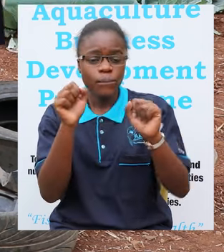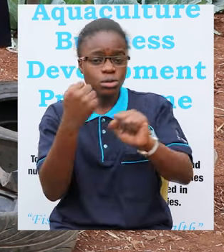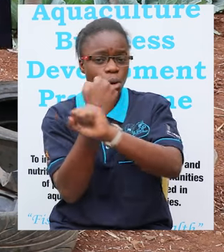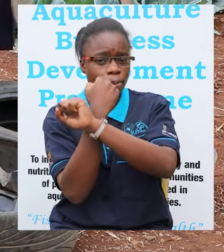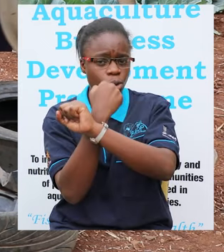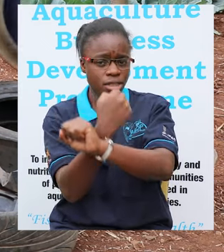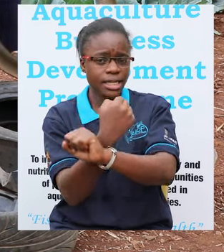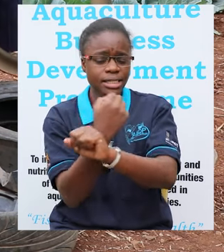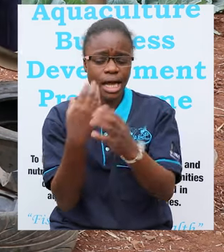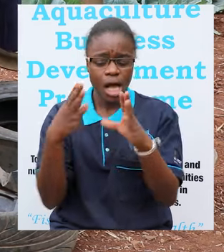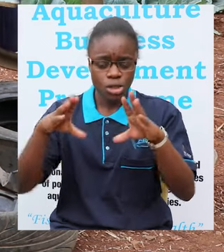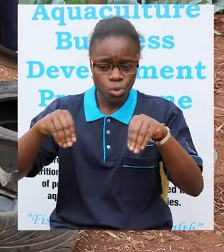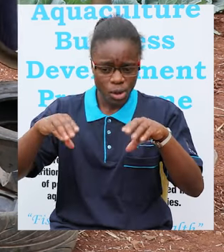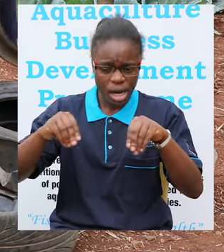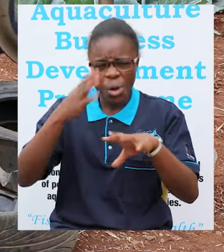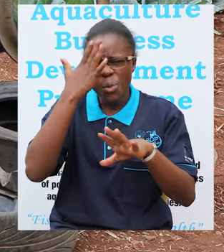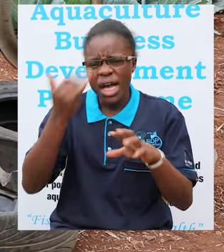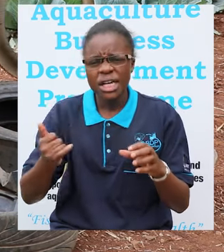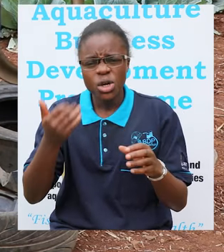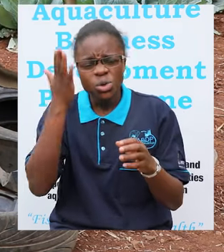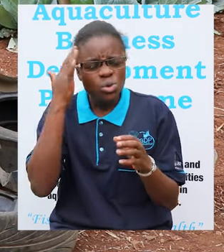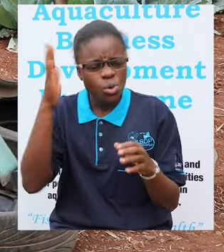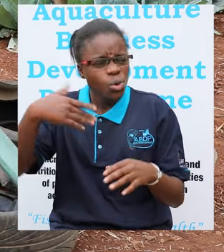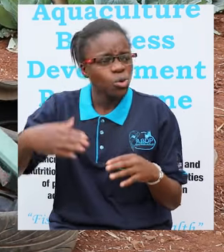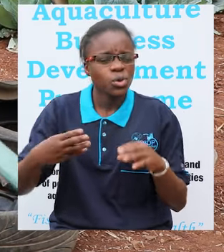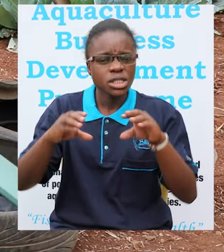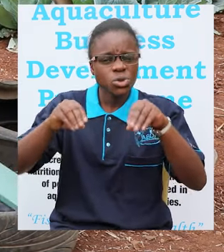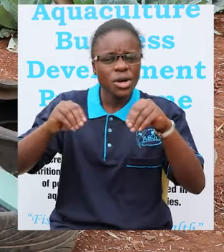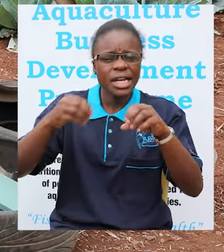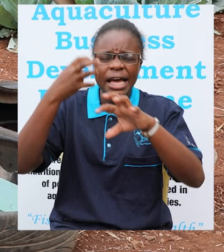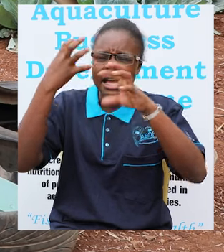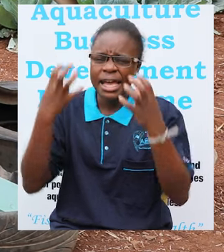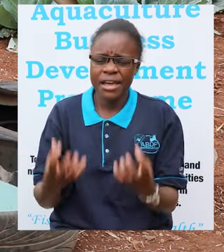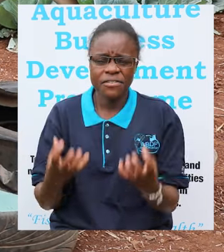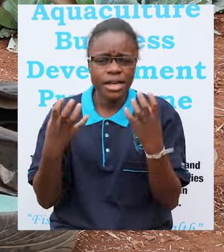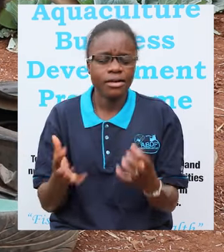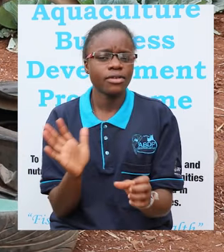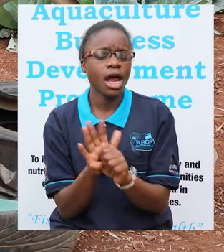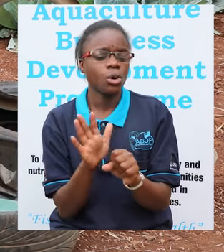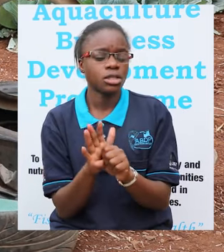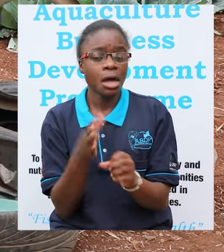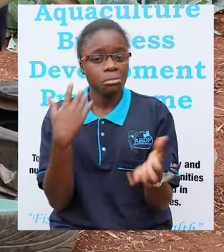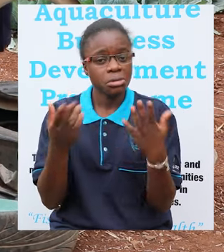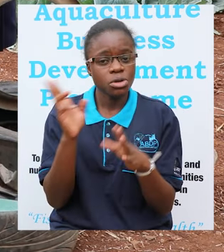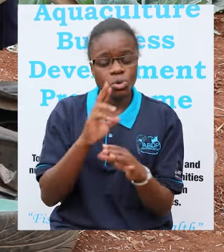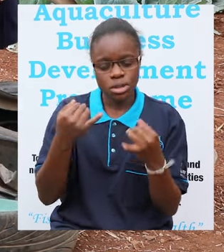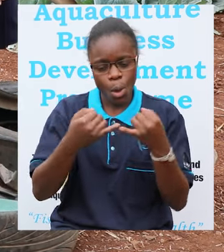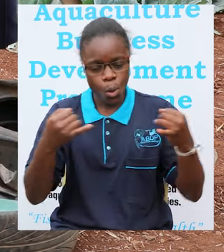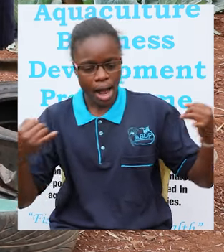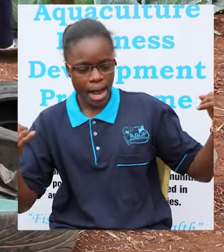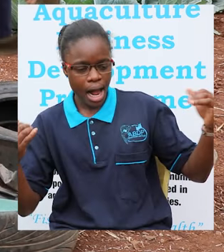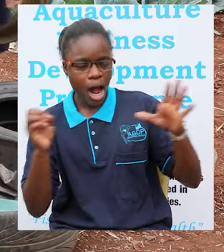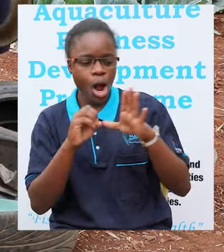You put something to support the soil. Remember, the soil will be very heavy. You can put a piece of timber or you can put a wire